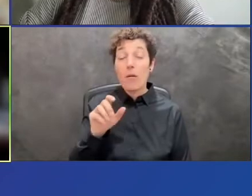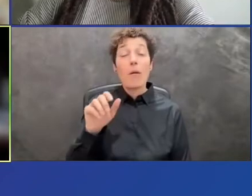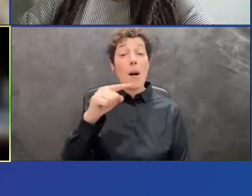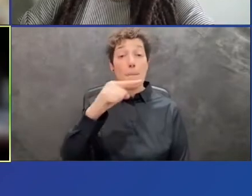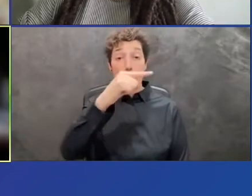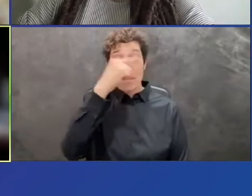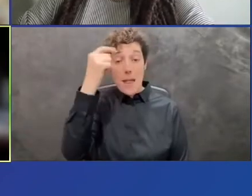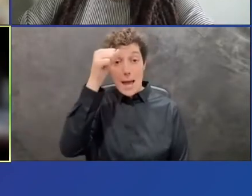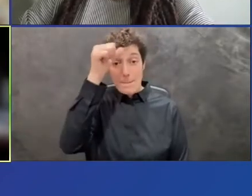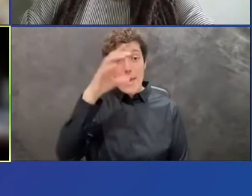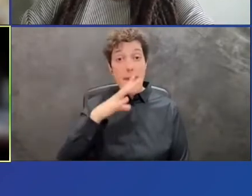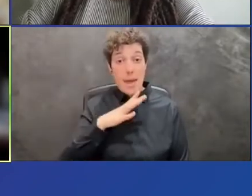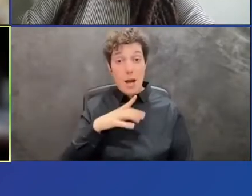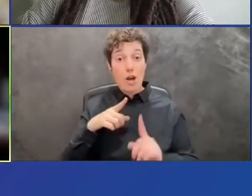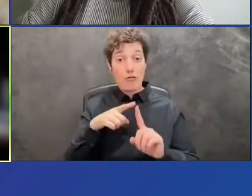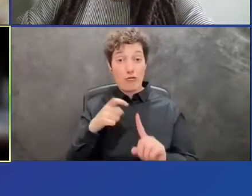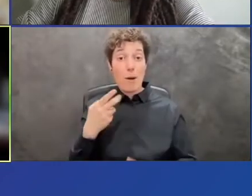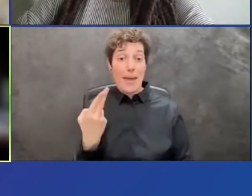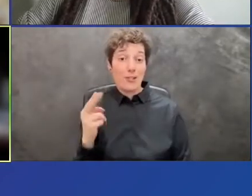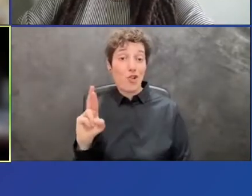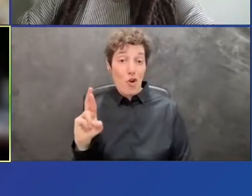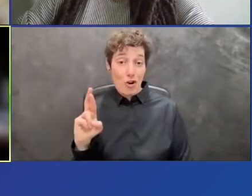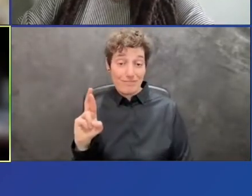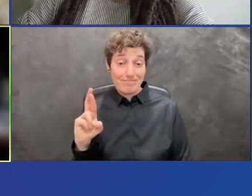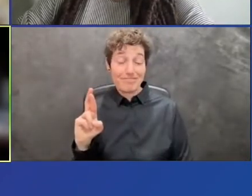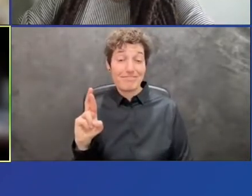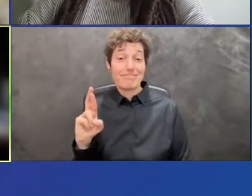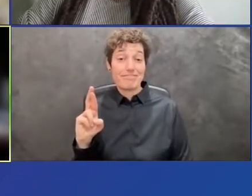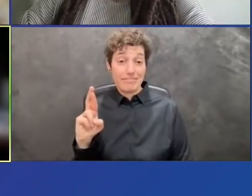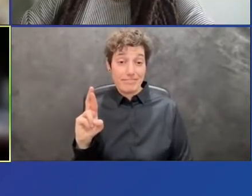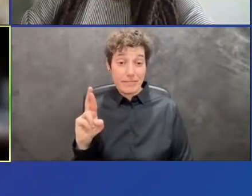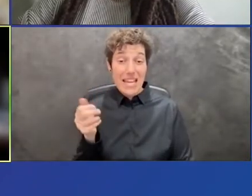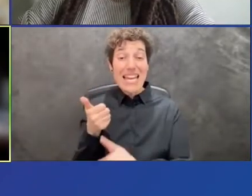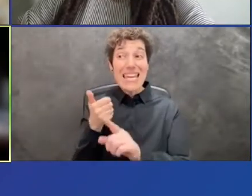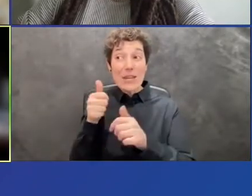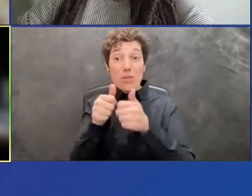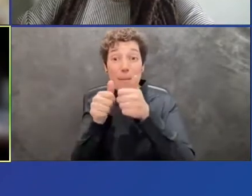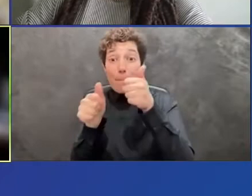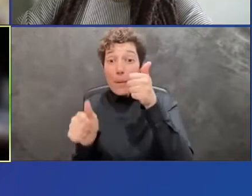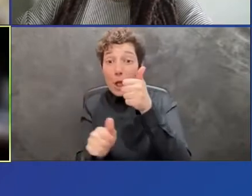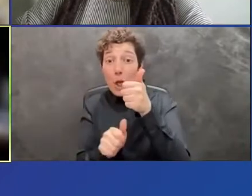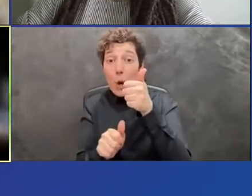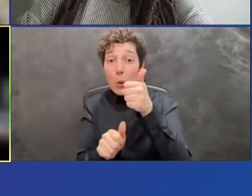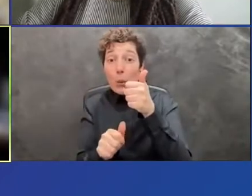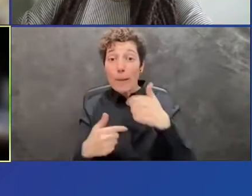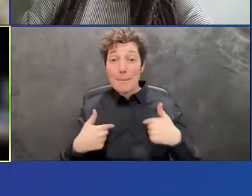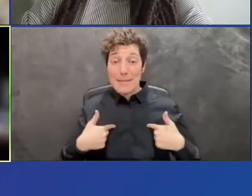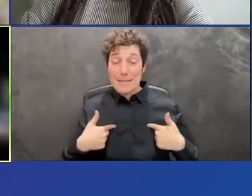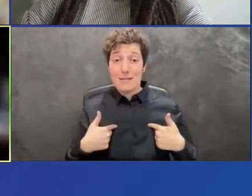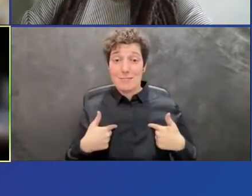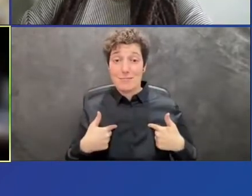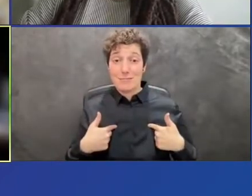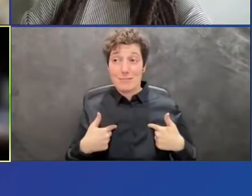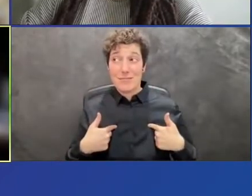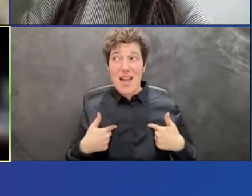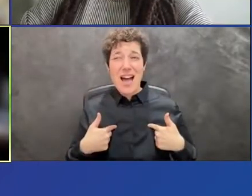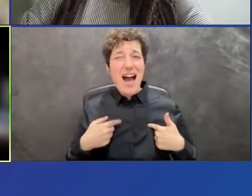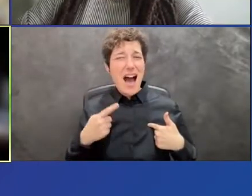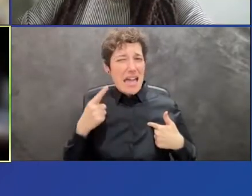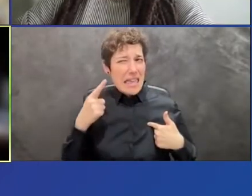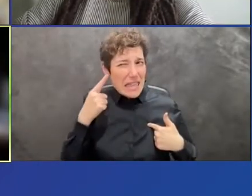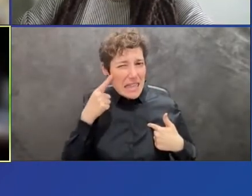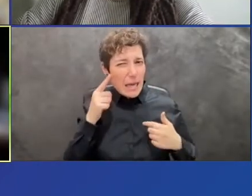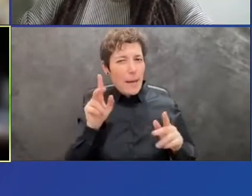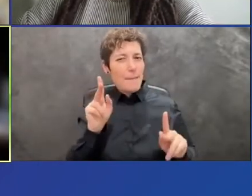man who was in human resources who was junior to me. And I think people really mistake what